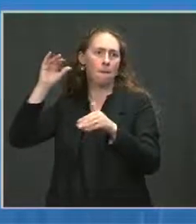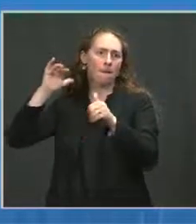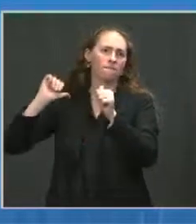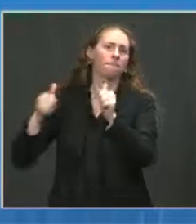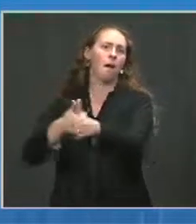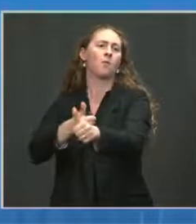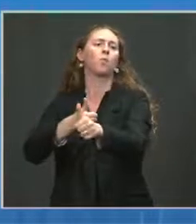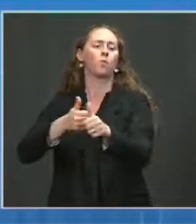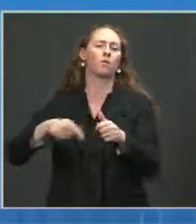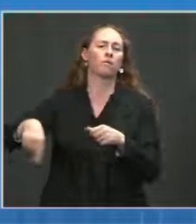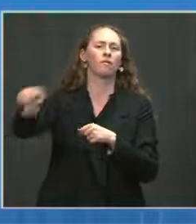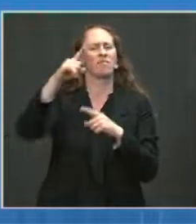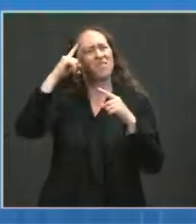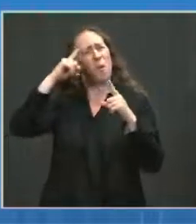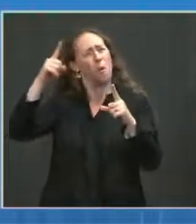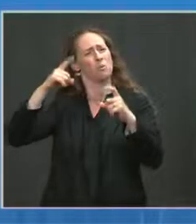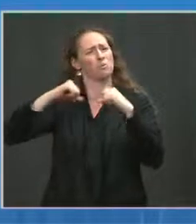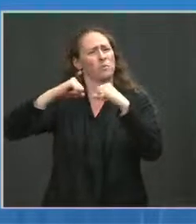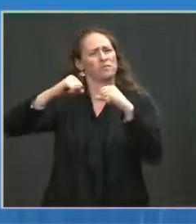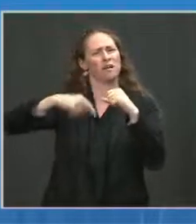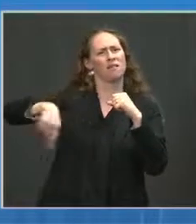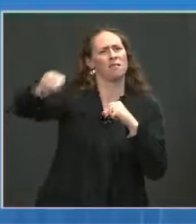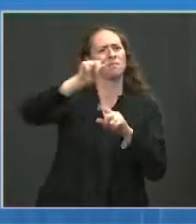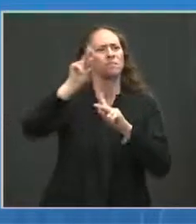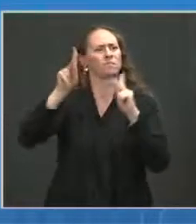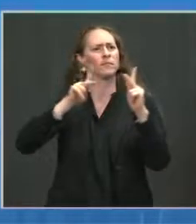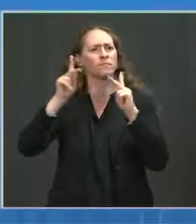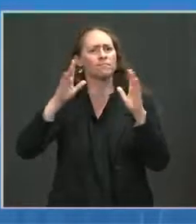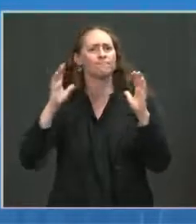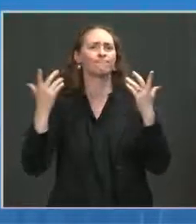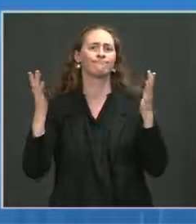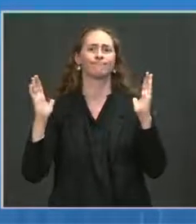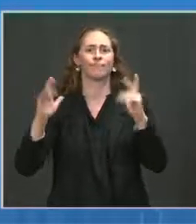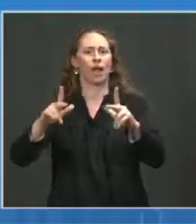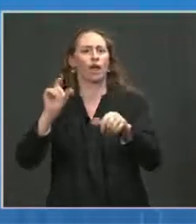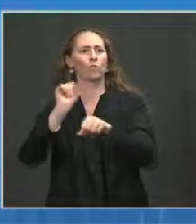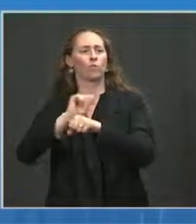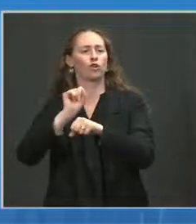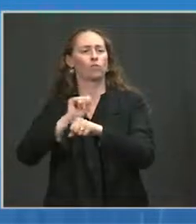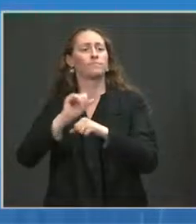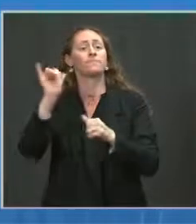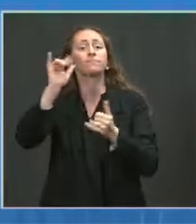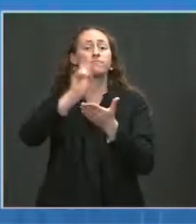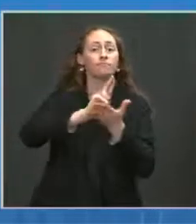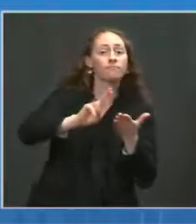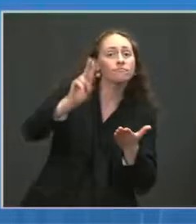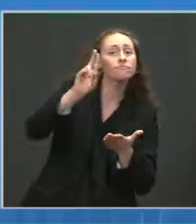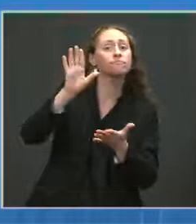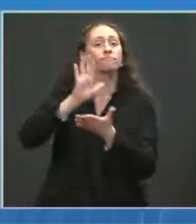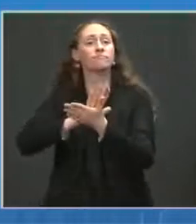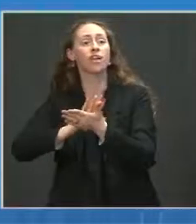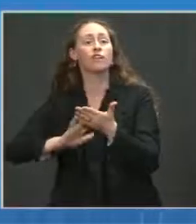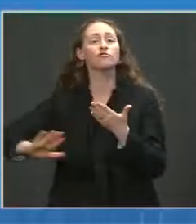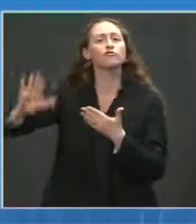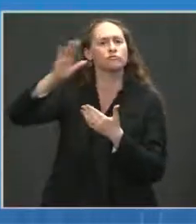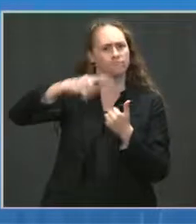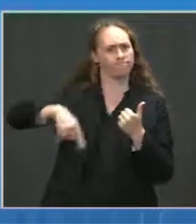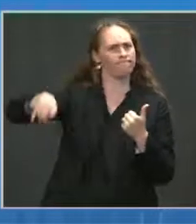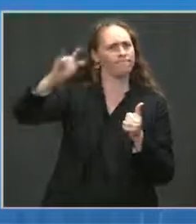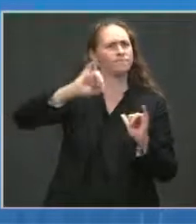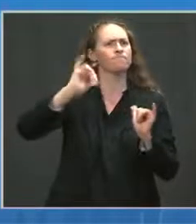workers as they come back to work. Universities, other health systems. So, Jeff, I think you're going to see a